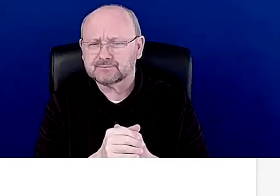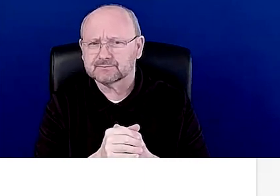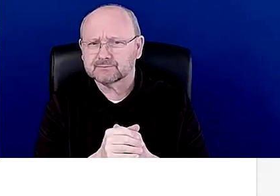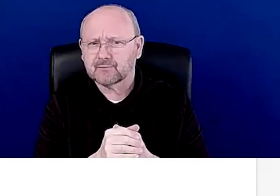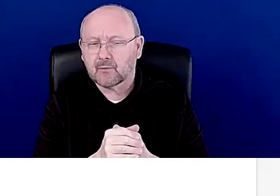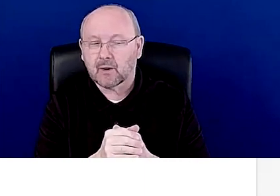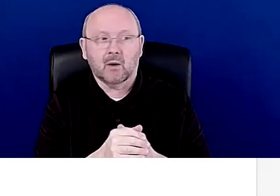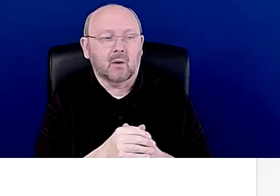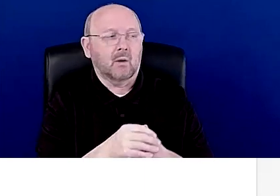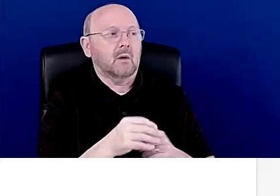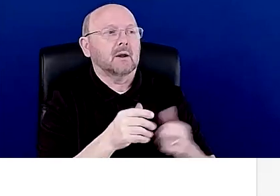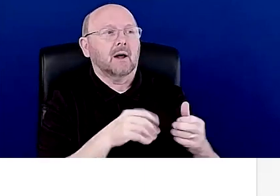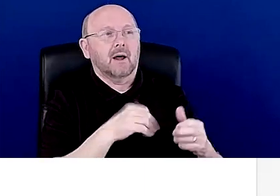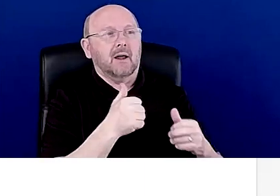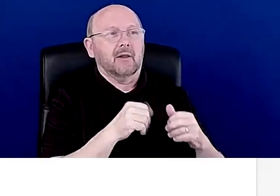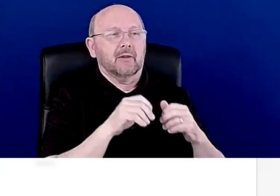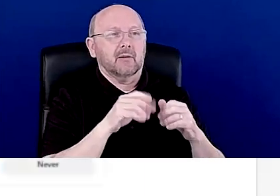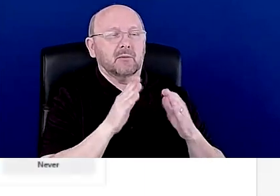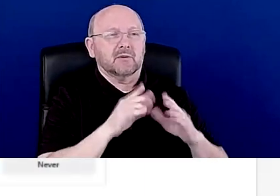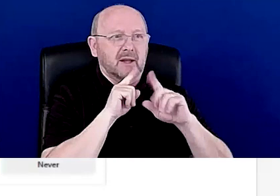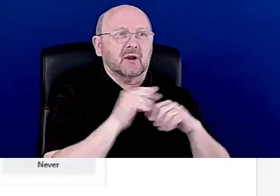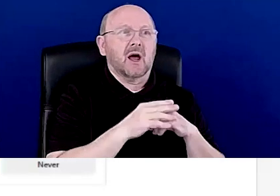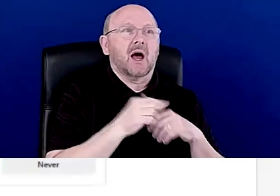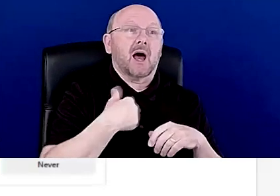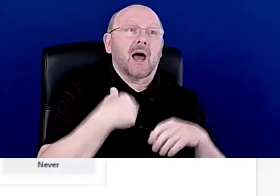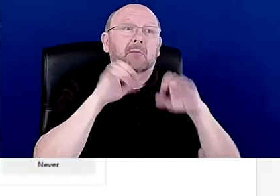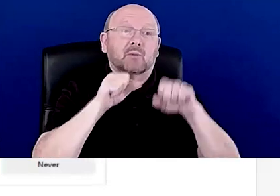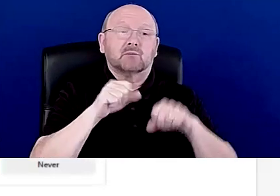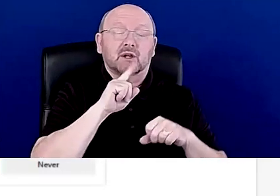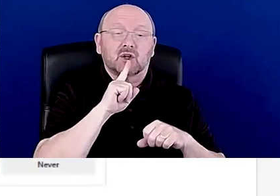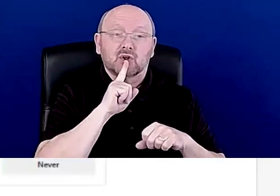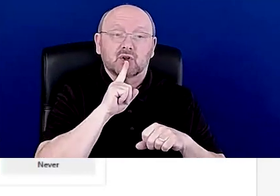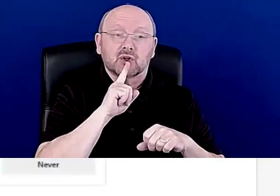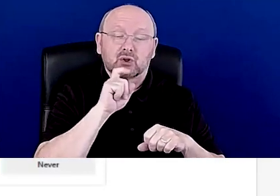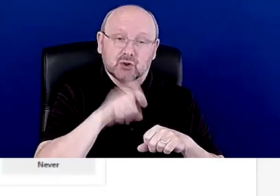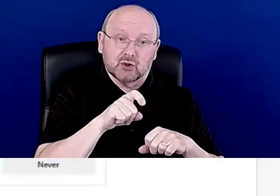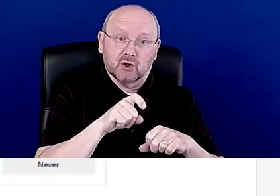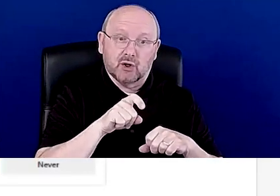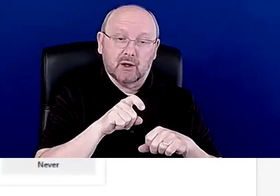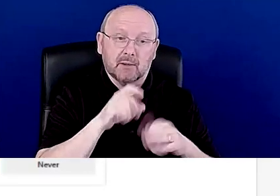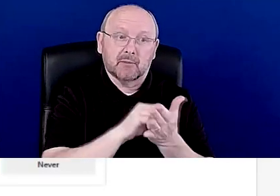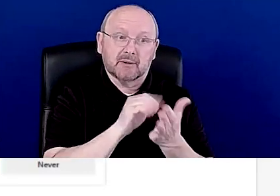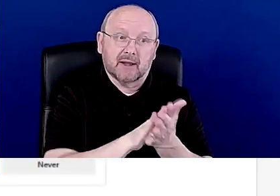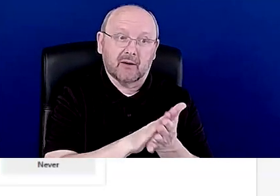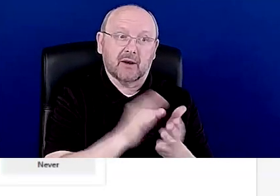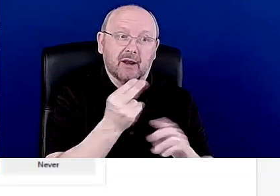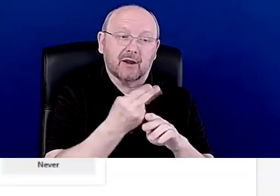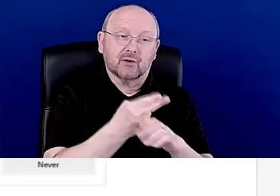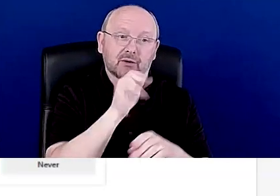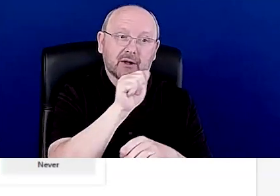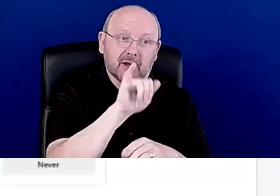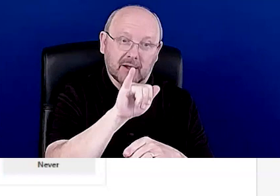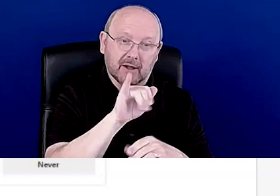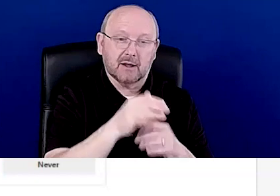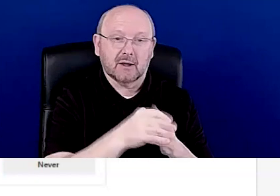So I probably should put like, I use this. right, like Generated with